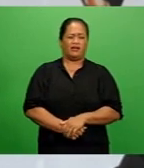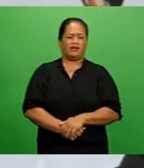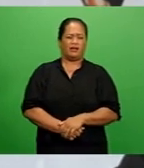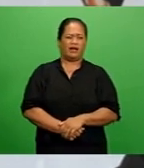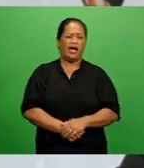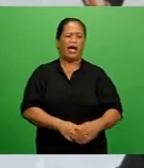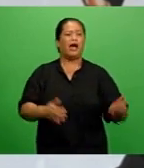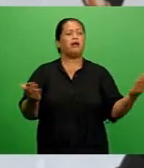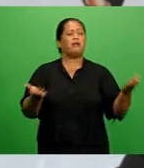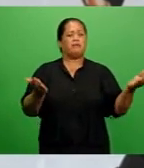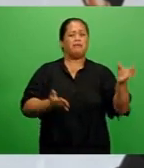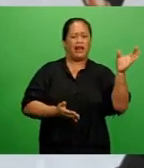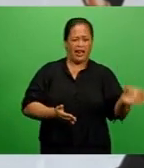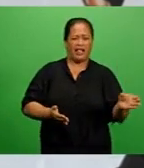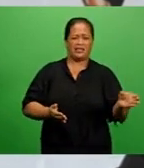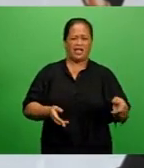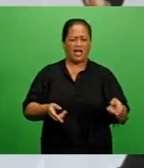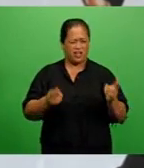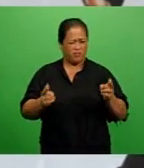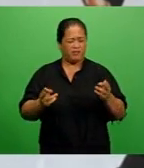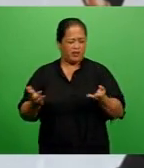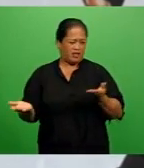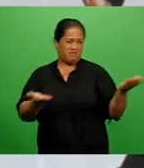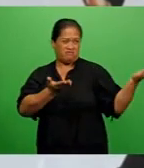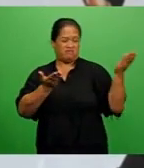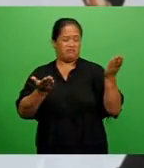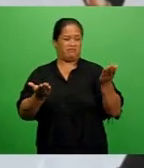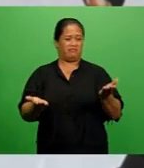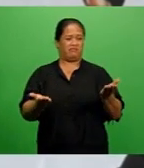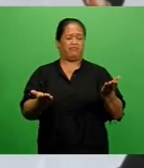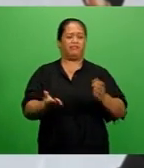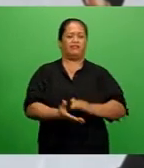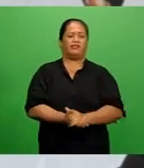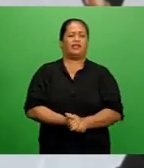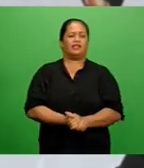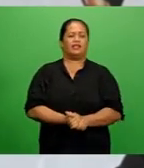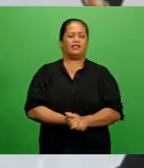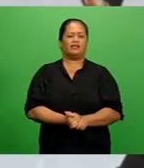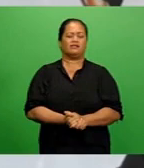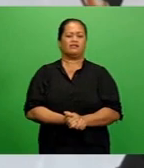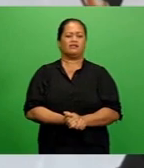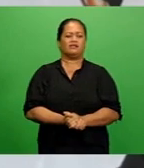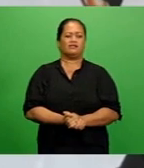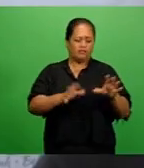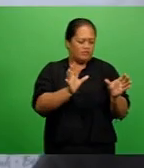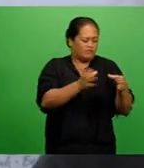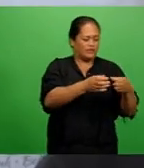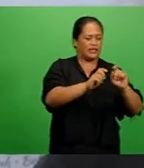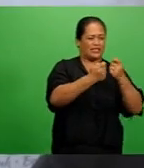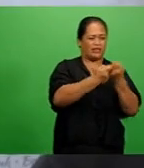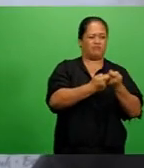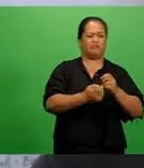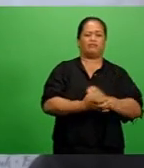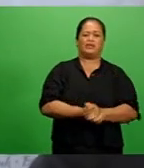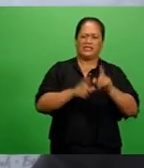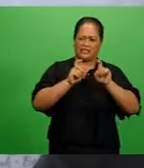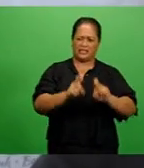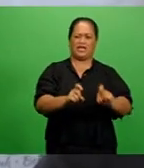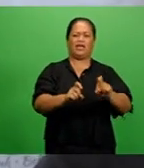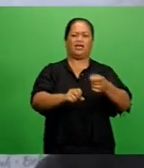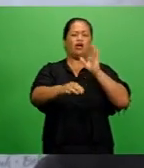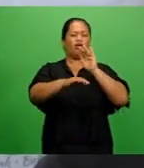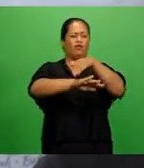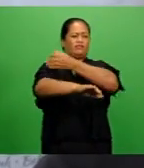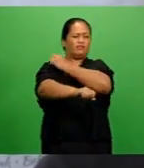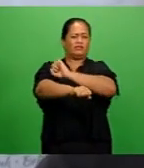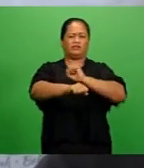players as usual, as the norm for them to actually all come down to Fiji. Over the next 305